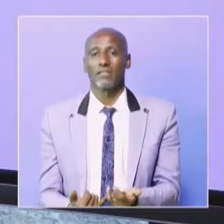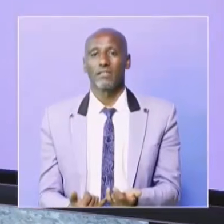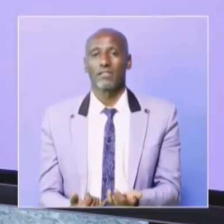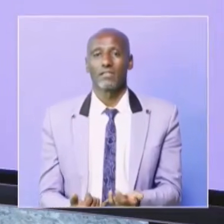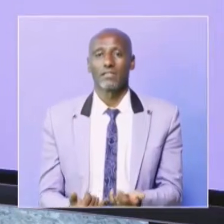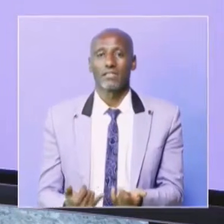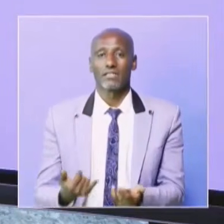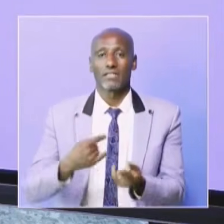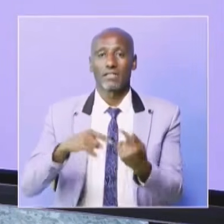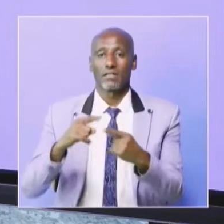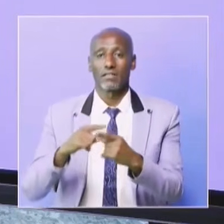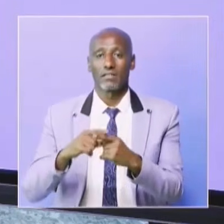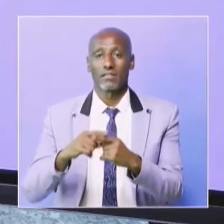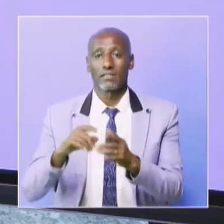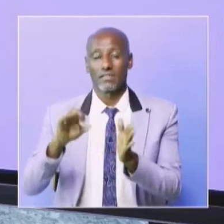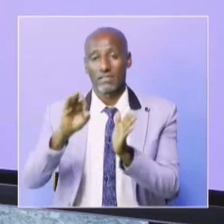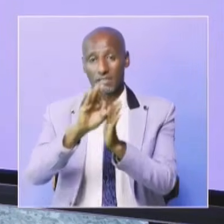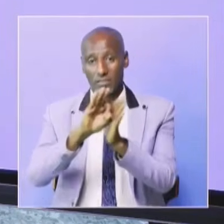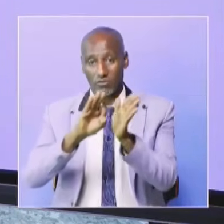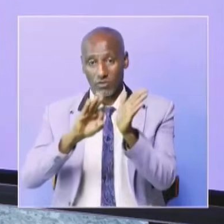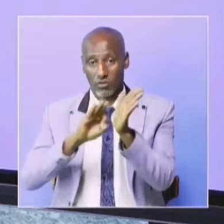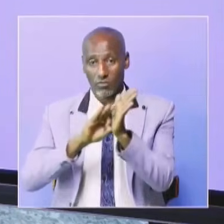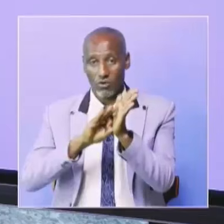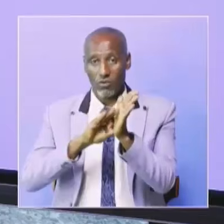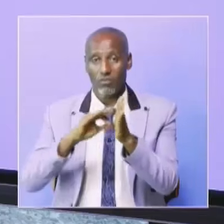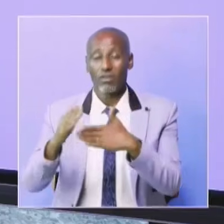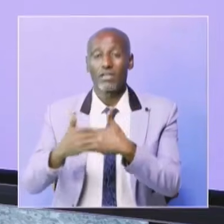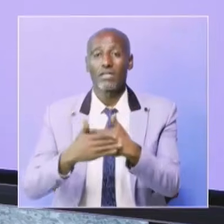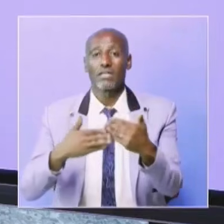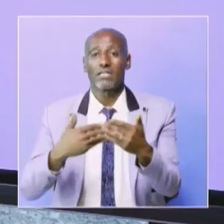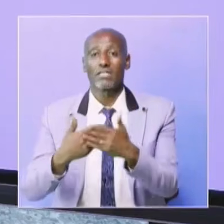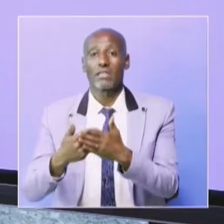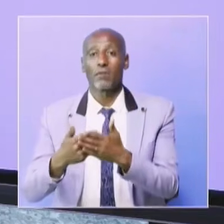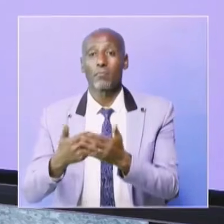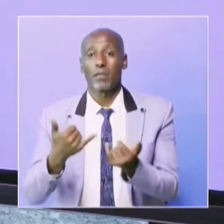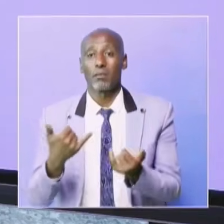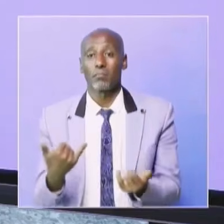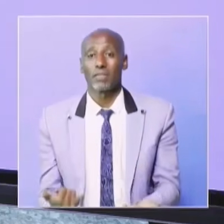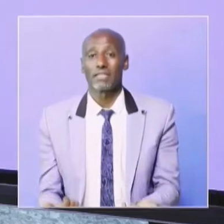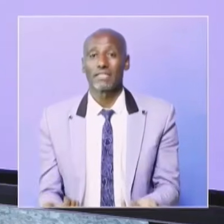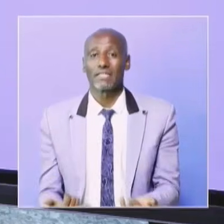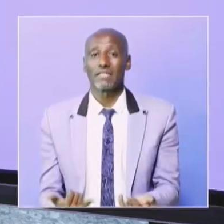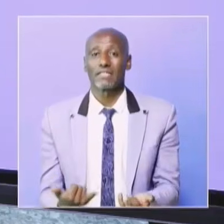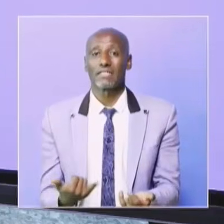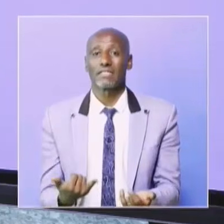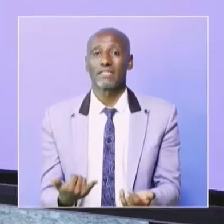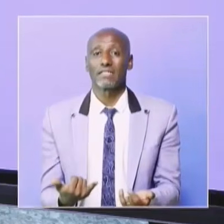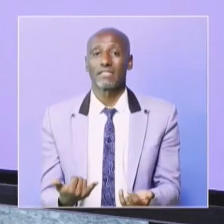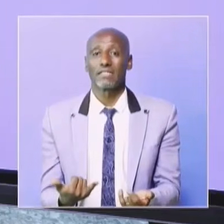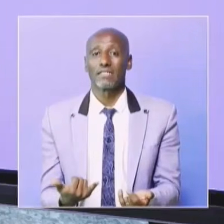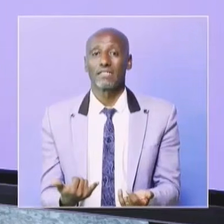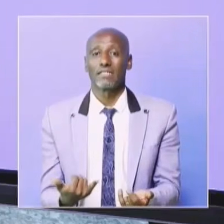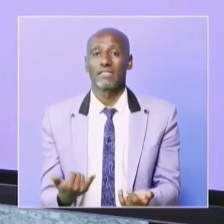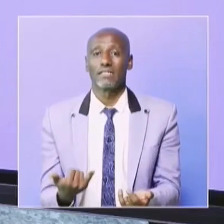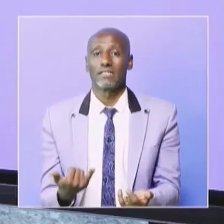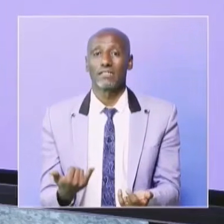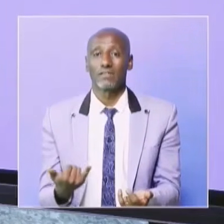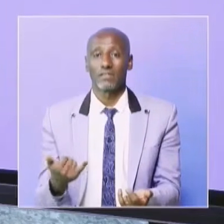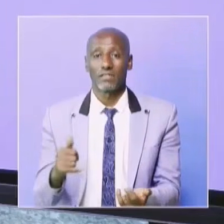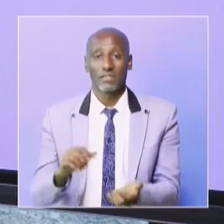up to the form of simple present, and we'll try to see some differences that we have on the verb,